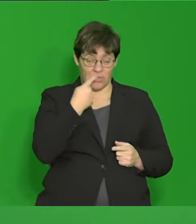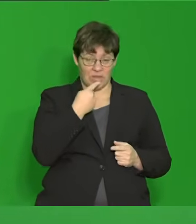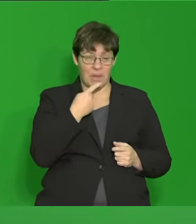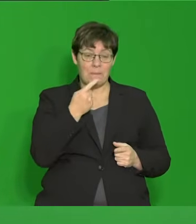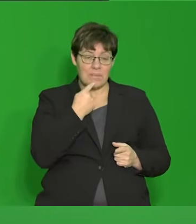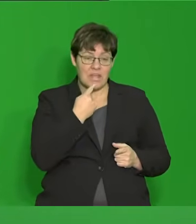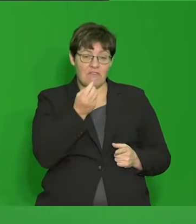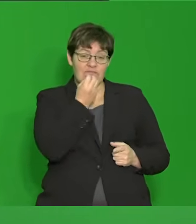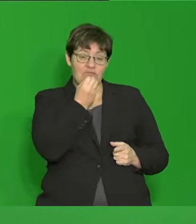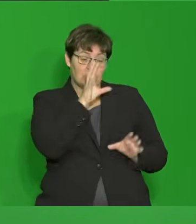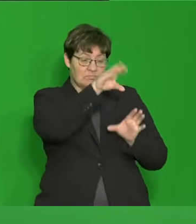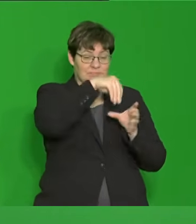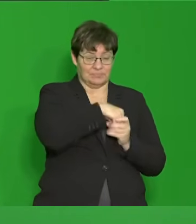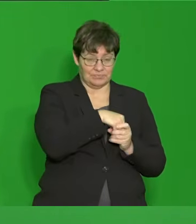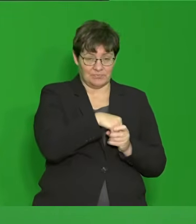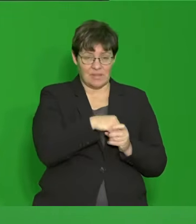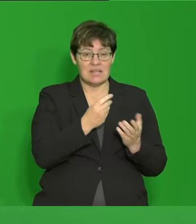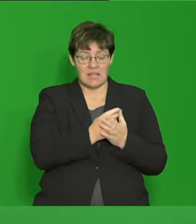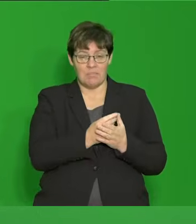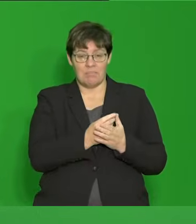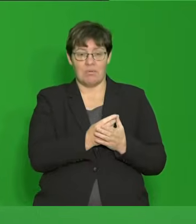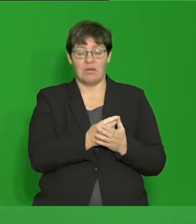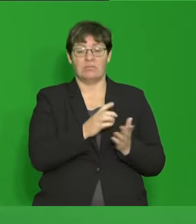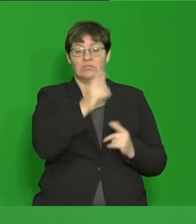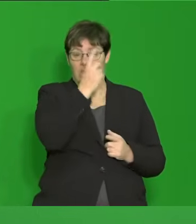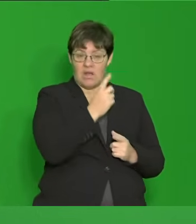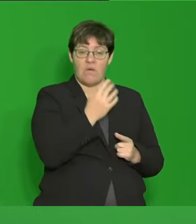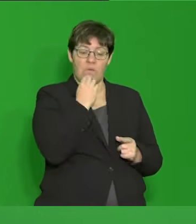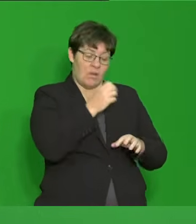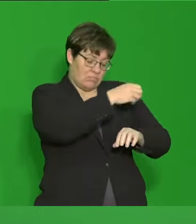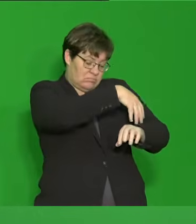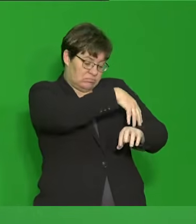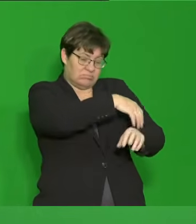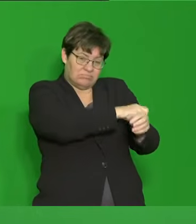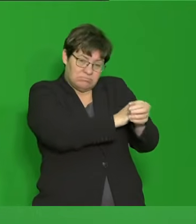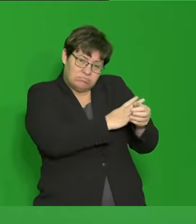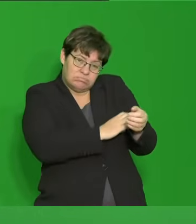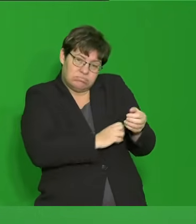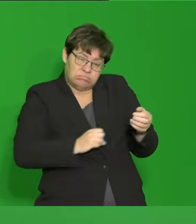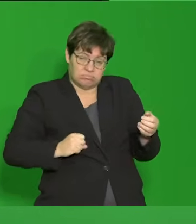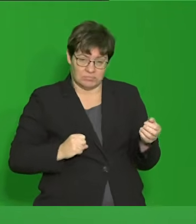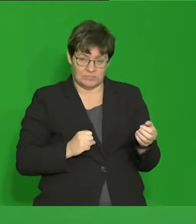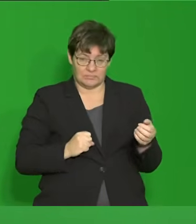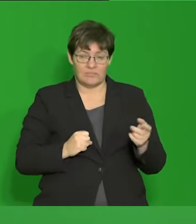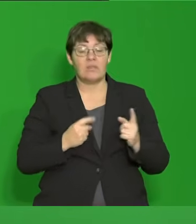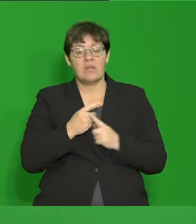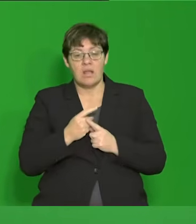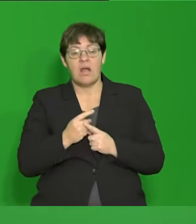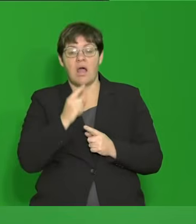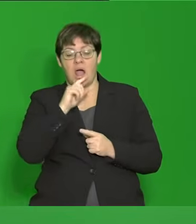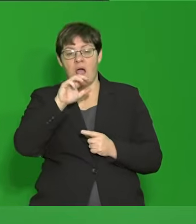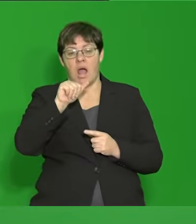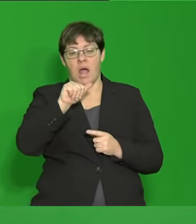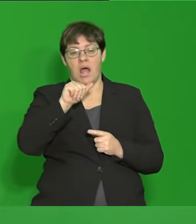which it takes in food. Some of our unicellular organisms absorb food through their surfaces. We've discussed in the past how an